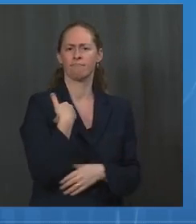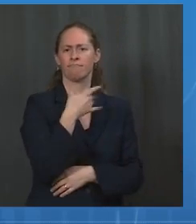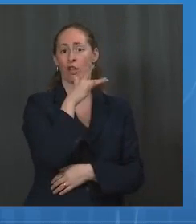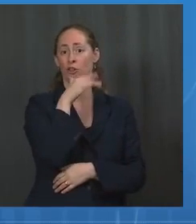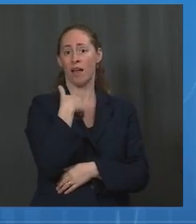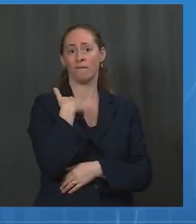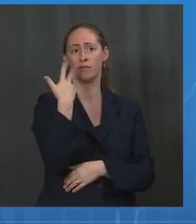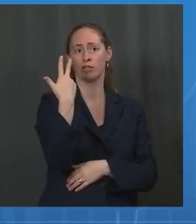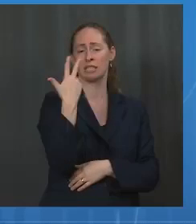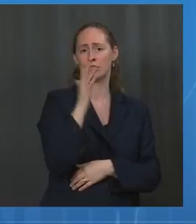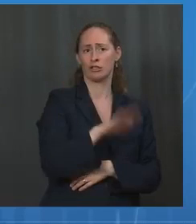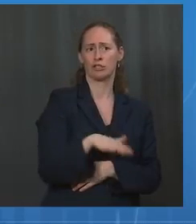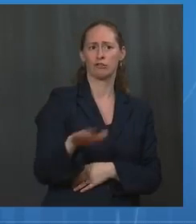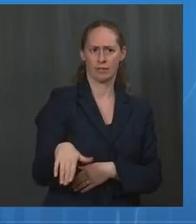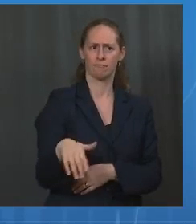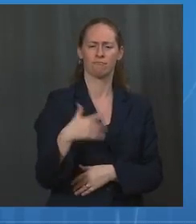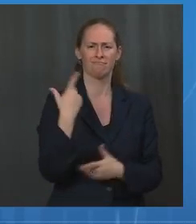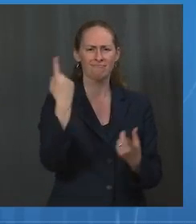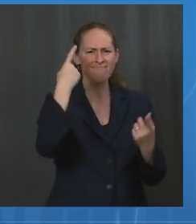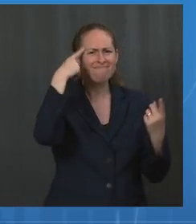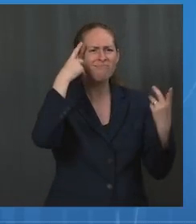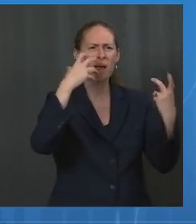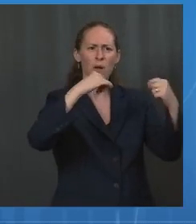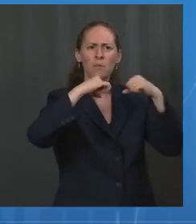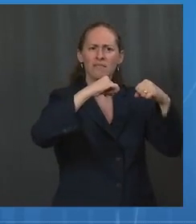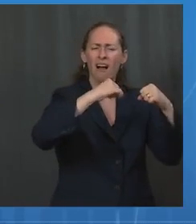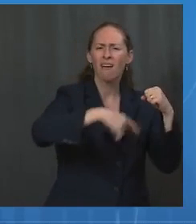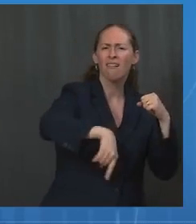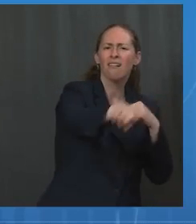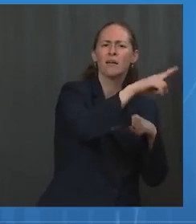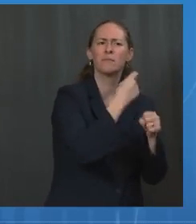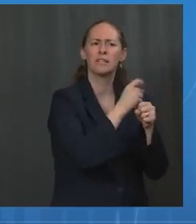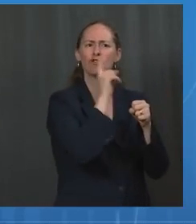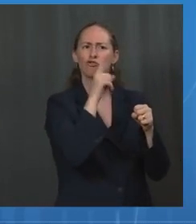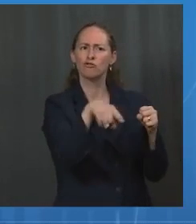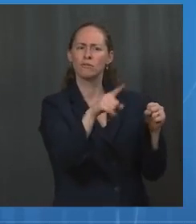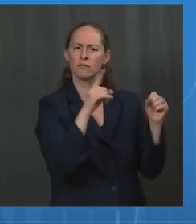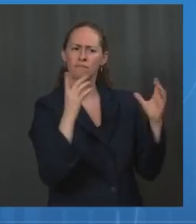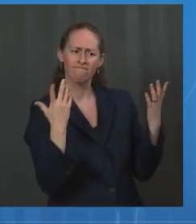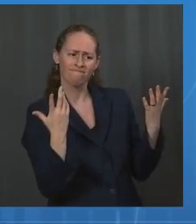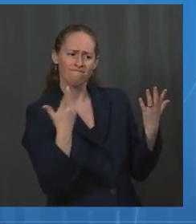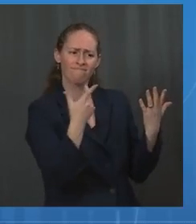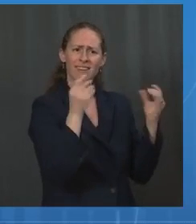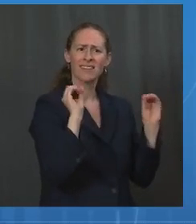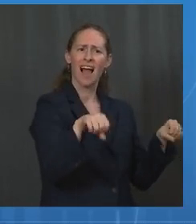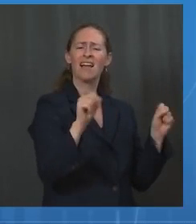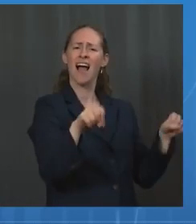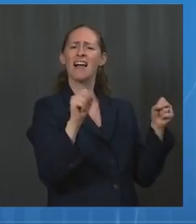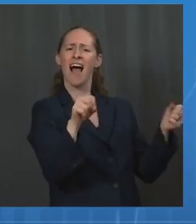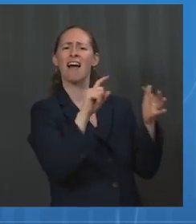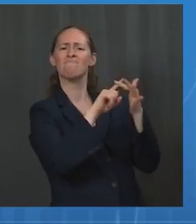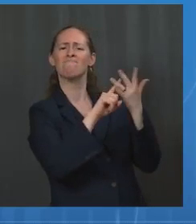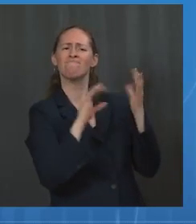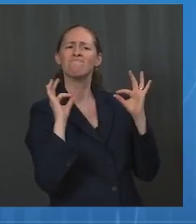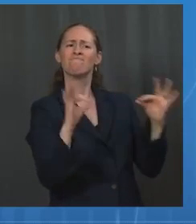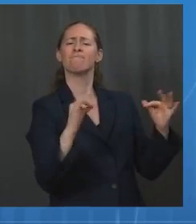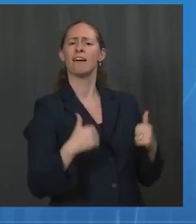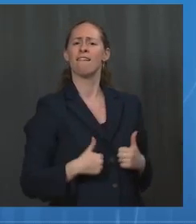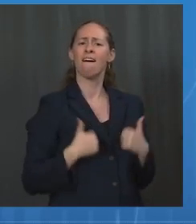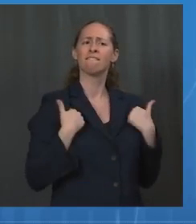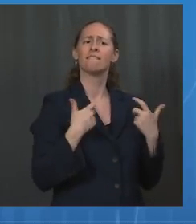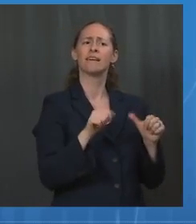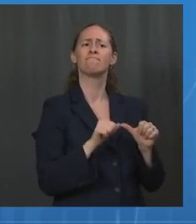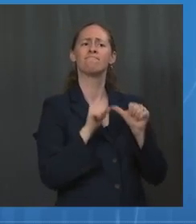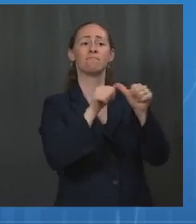protect our kids and give them every opportunity to succeed. And this is why it is so important for us to get our children